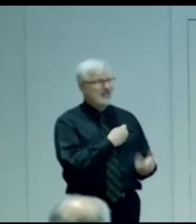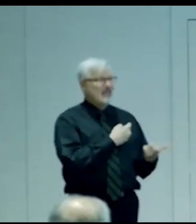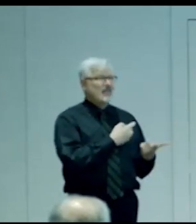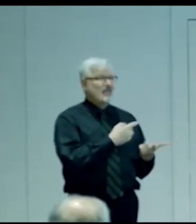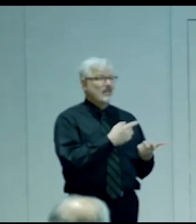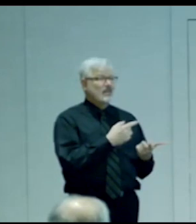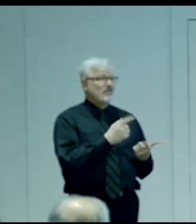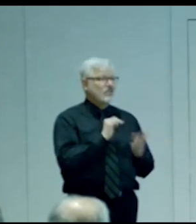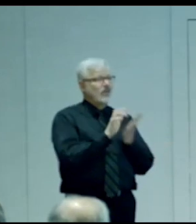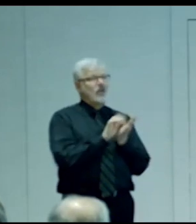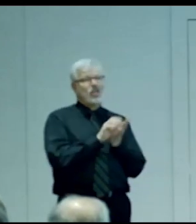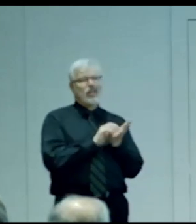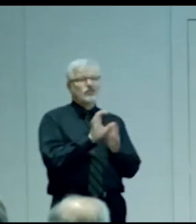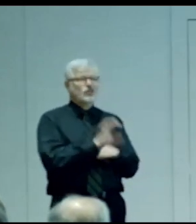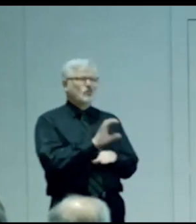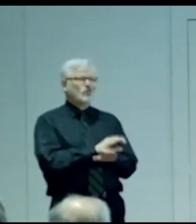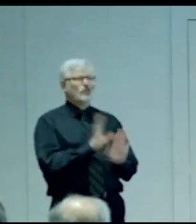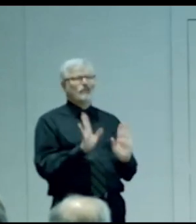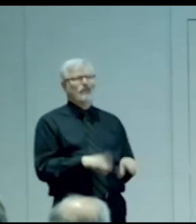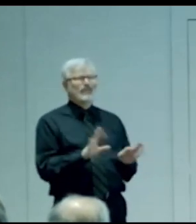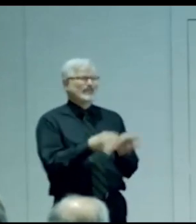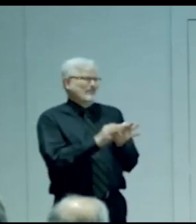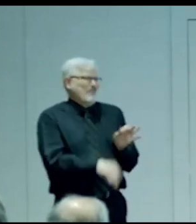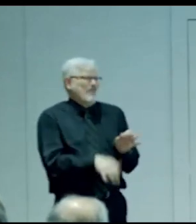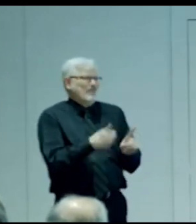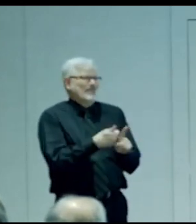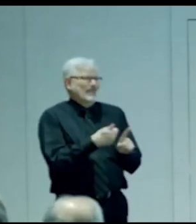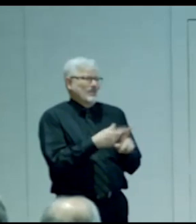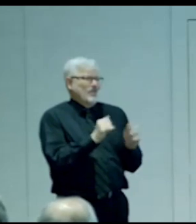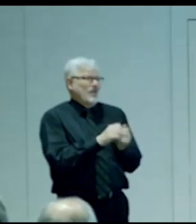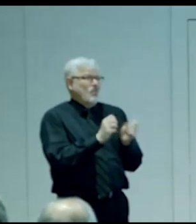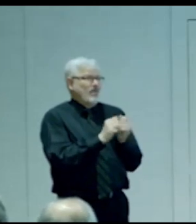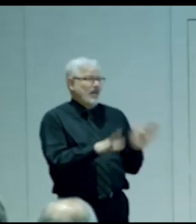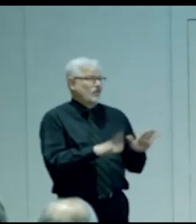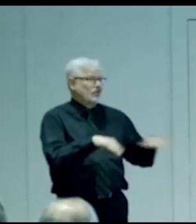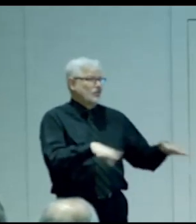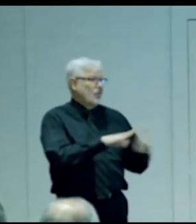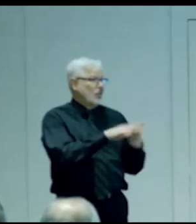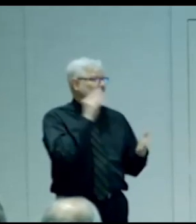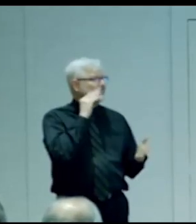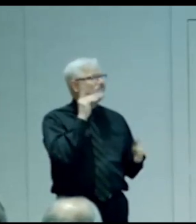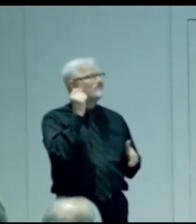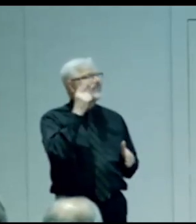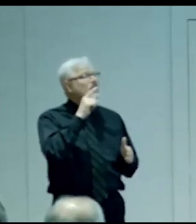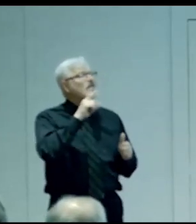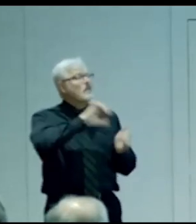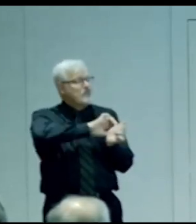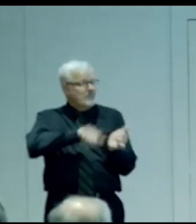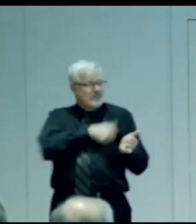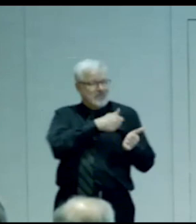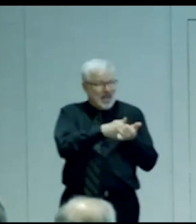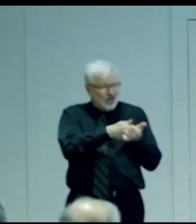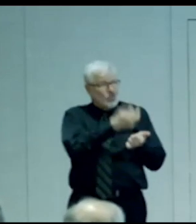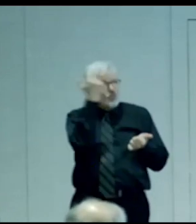calculators and computers can deal with much better than they individually can. But the reasoning, the ability to